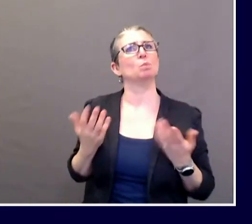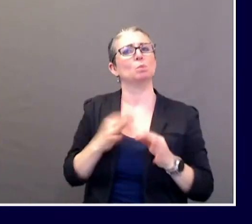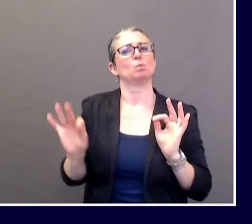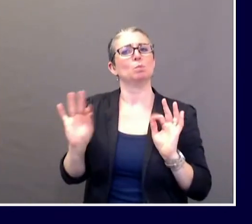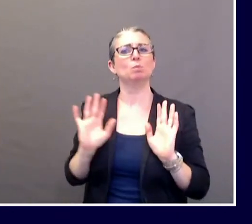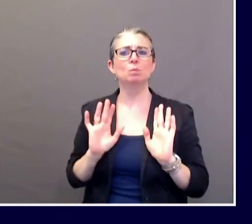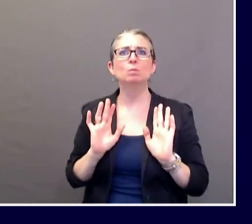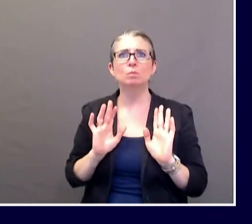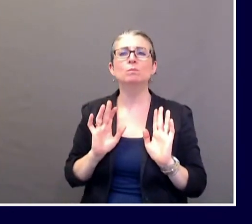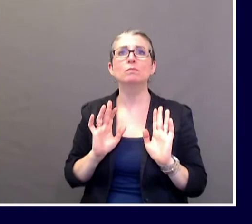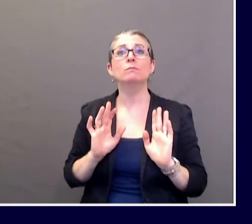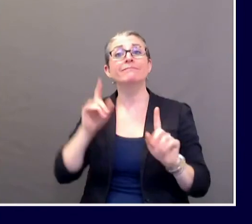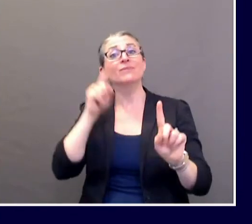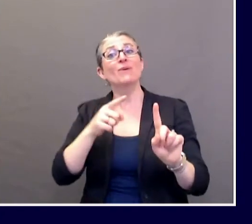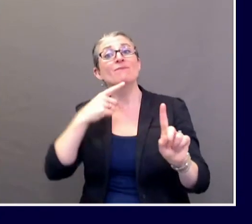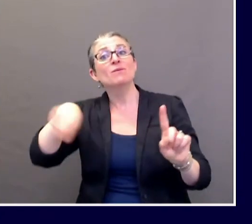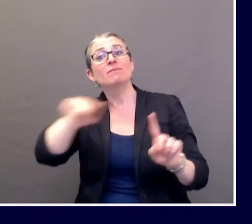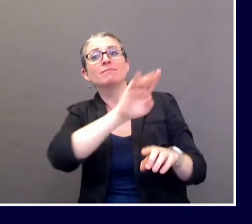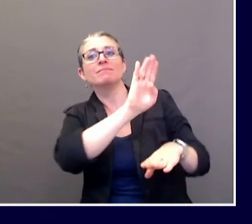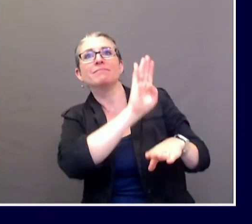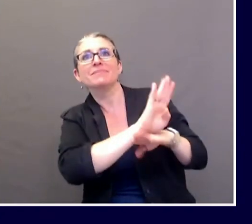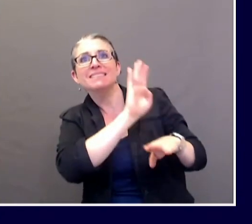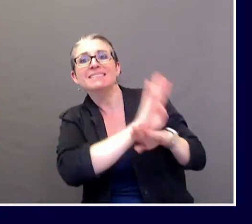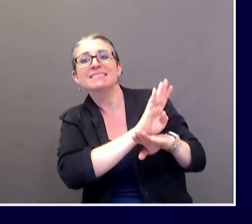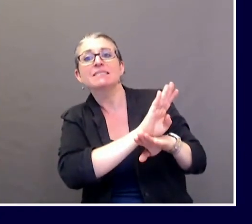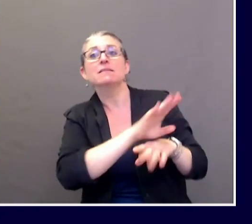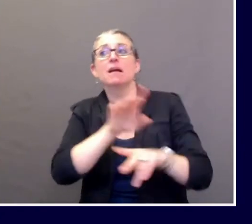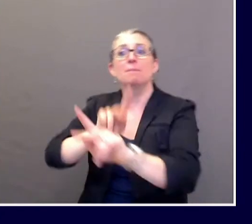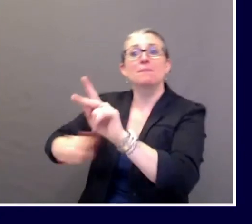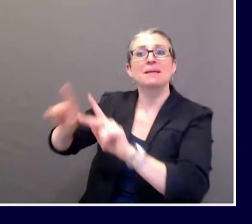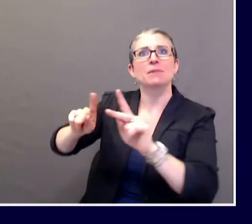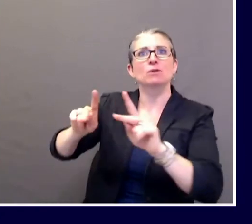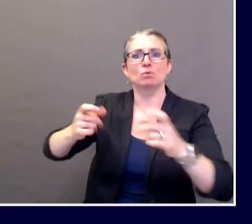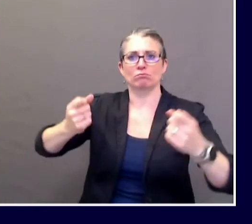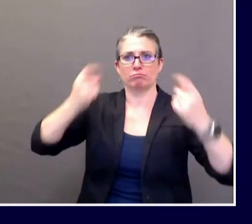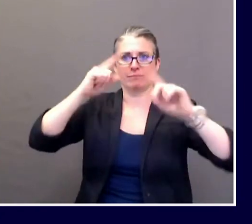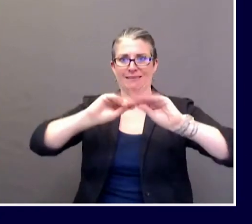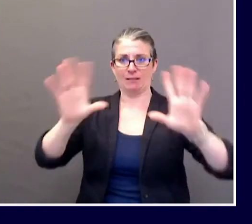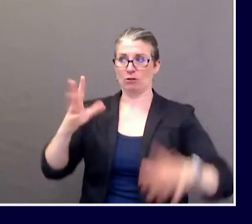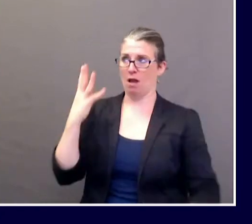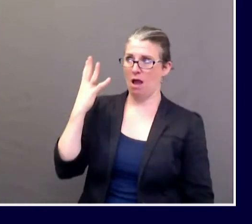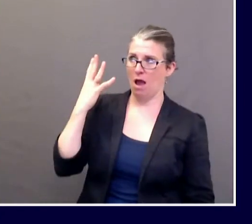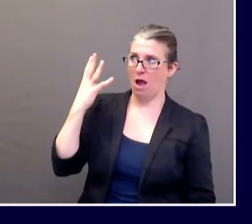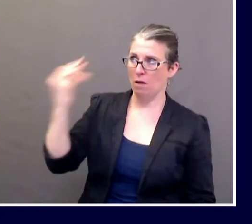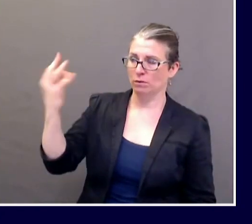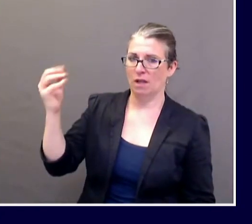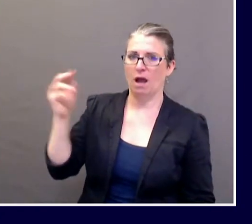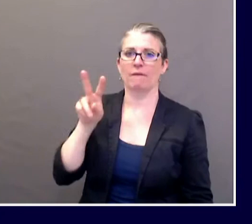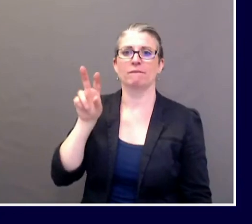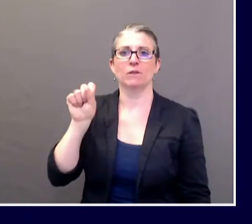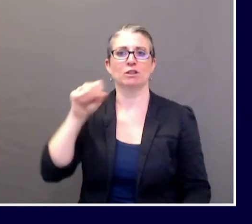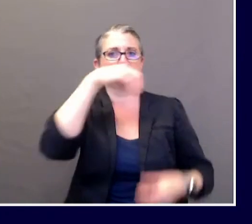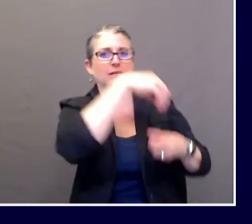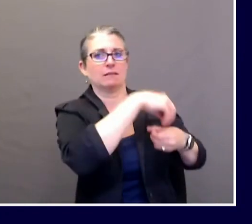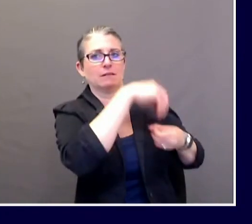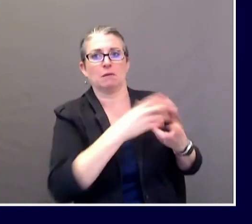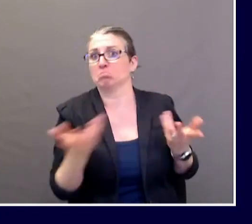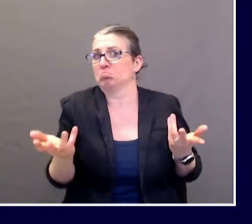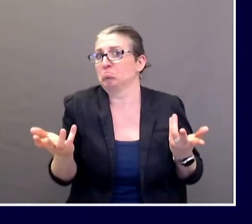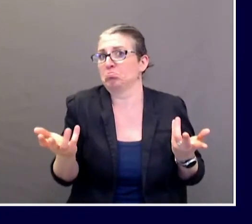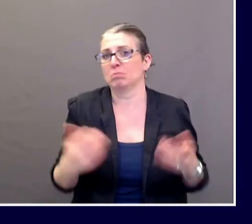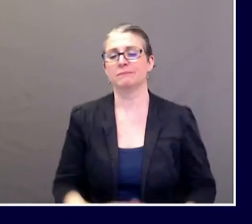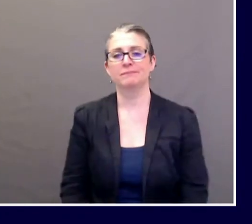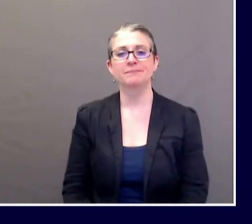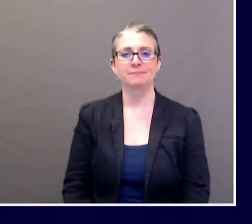other actors in Maine to follow. Okay, thank you. Couple other little things. Will this have